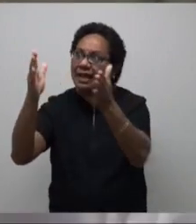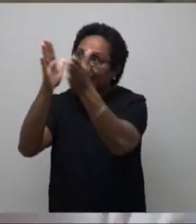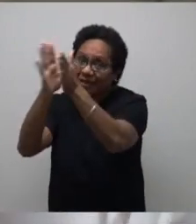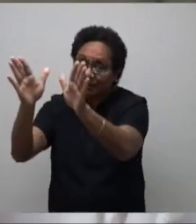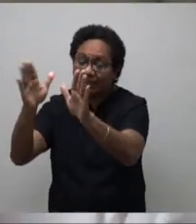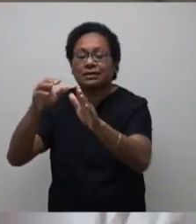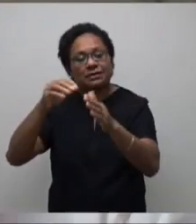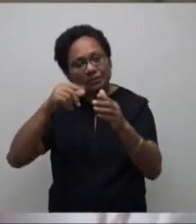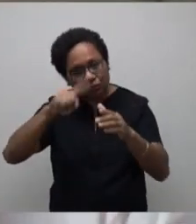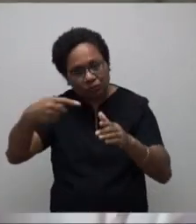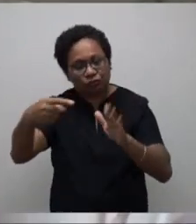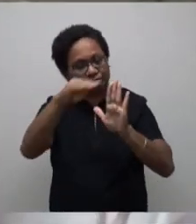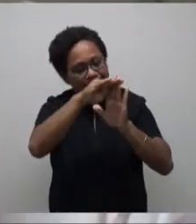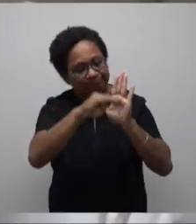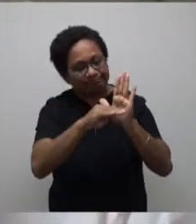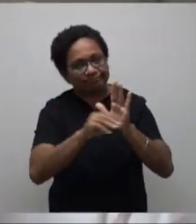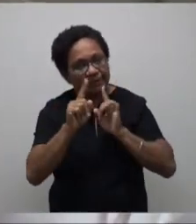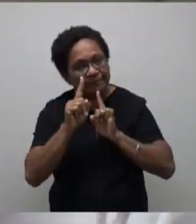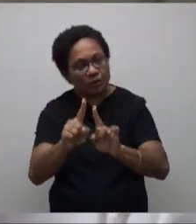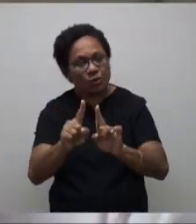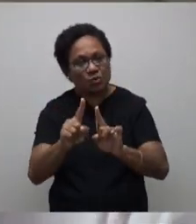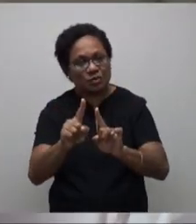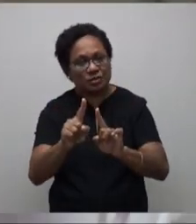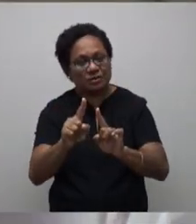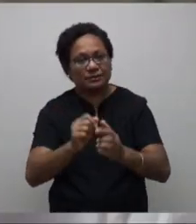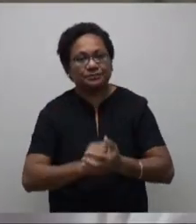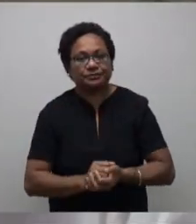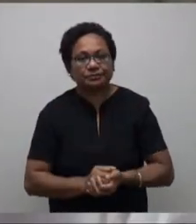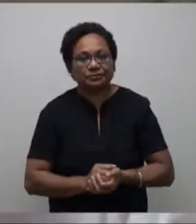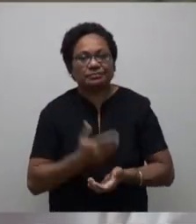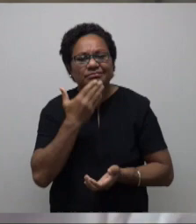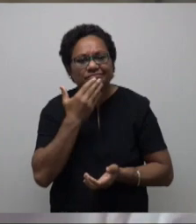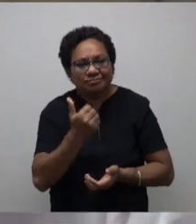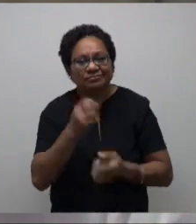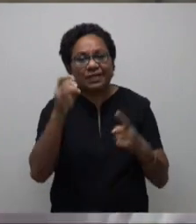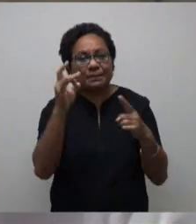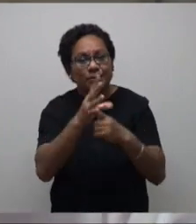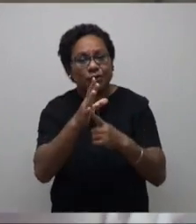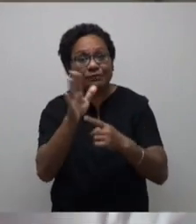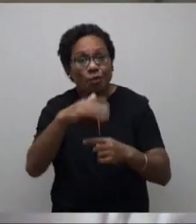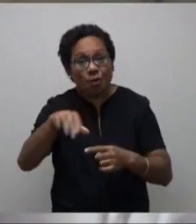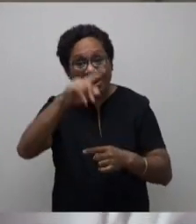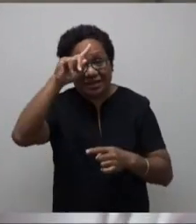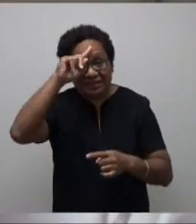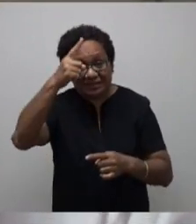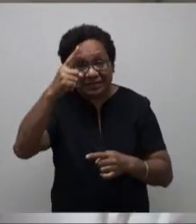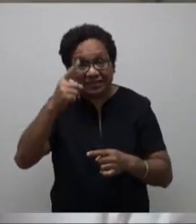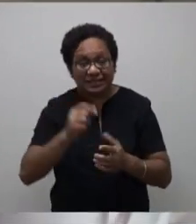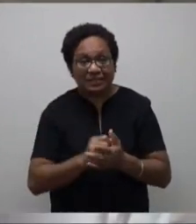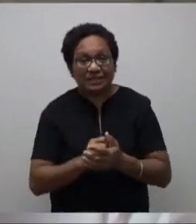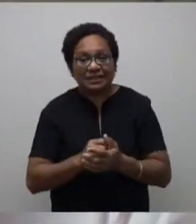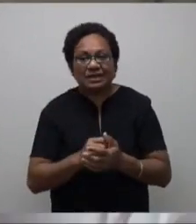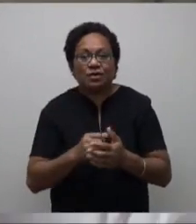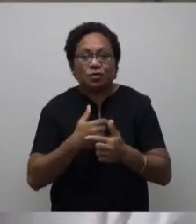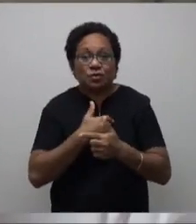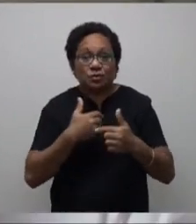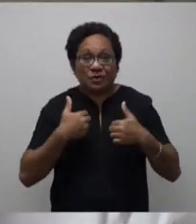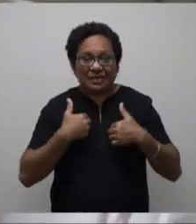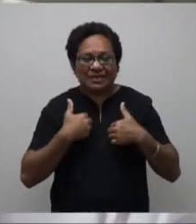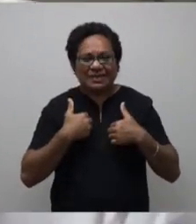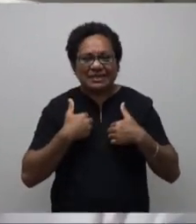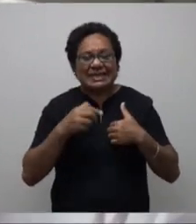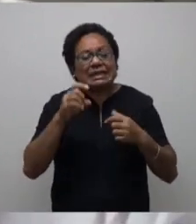extremely important for people to understand why we need to carefully manage movement from contained areas